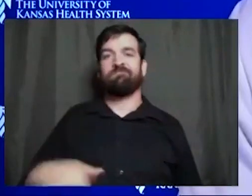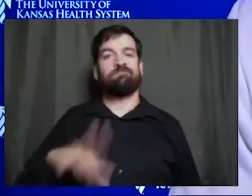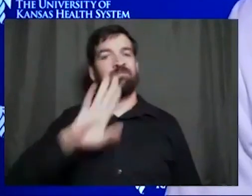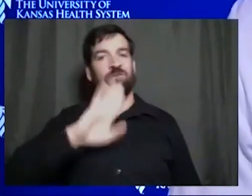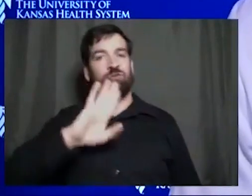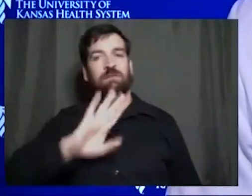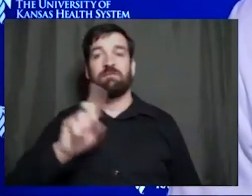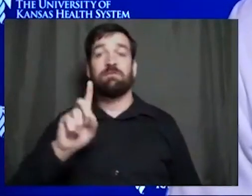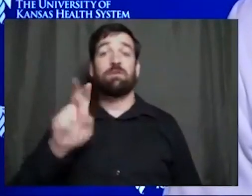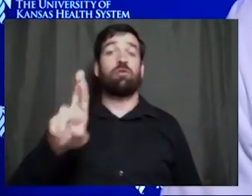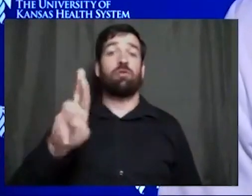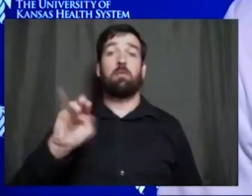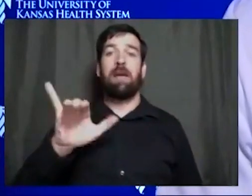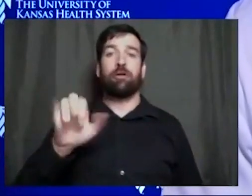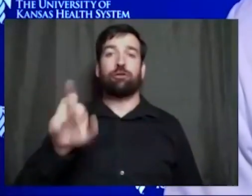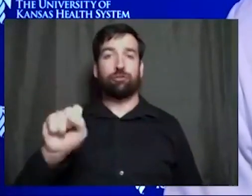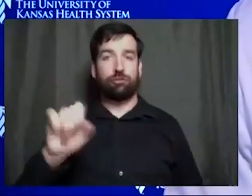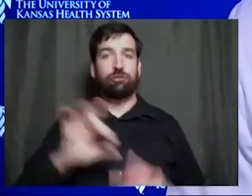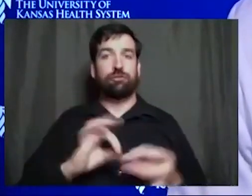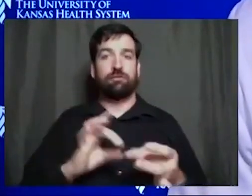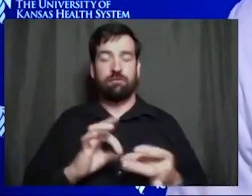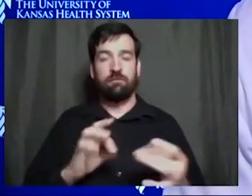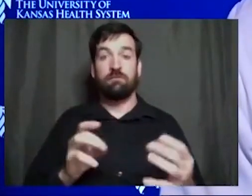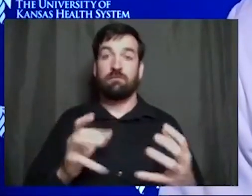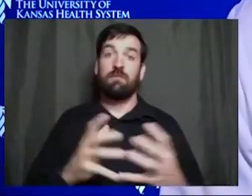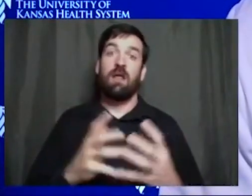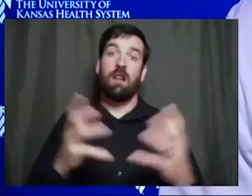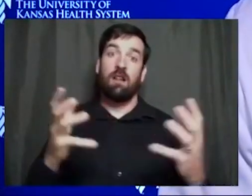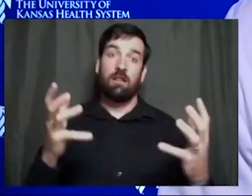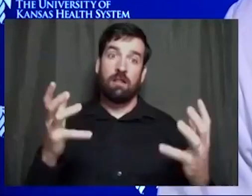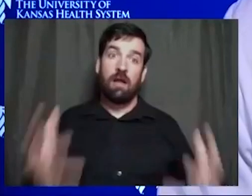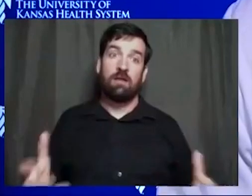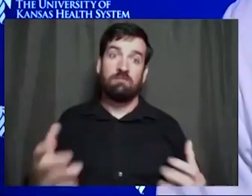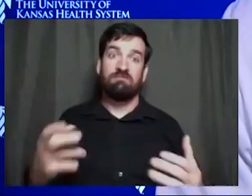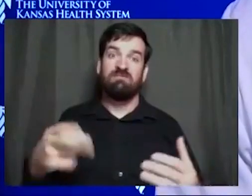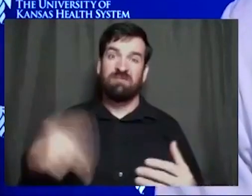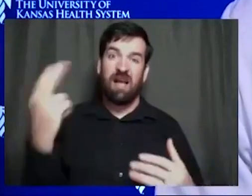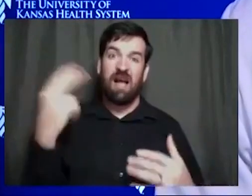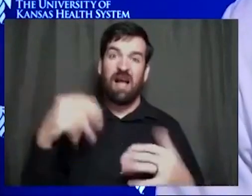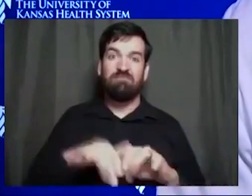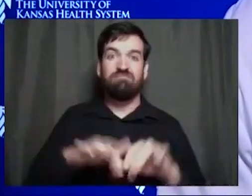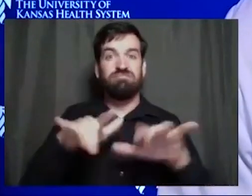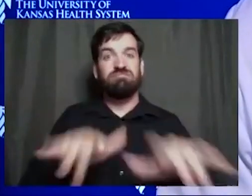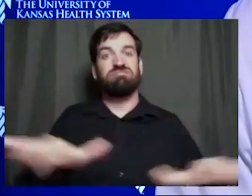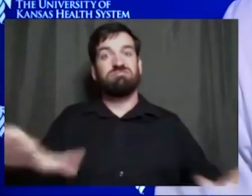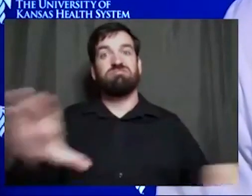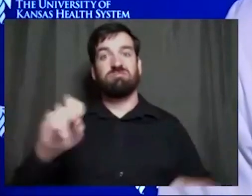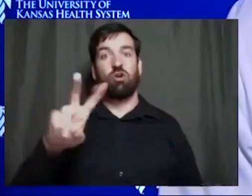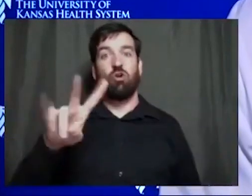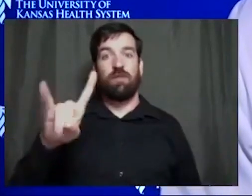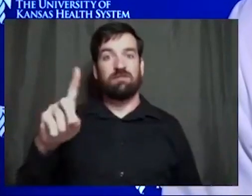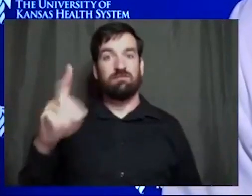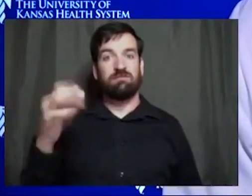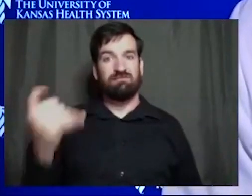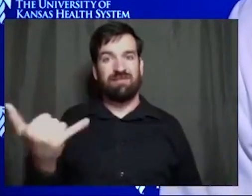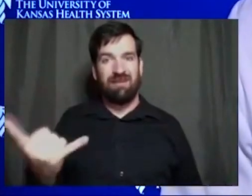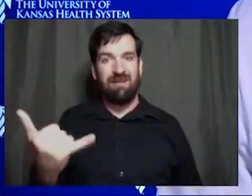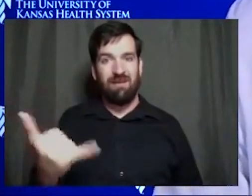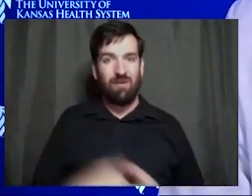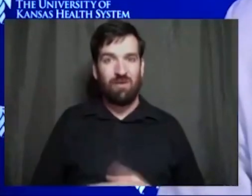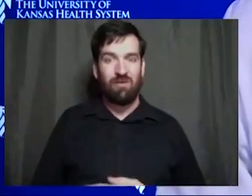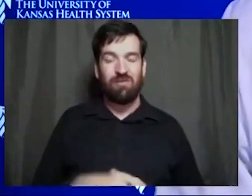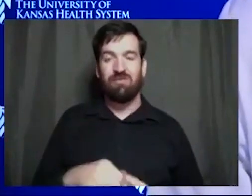we know that there is quite a bit, there is a very high prevalence of coronavirus going around right now in